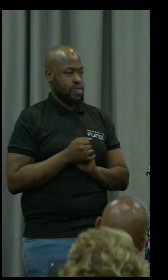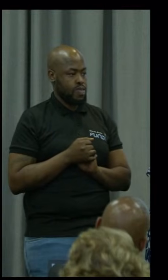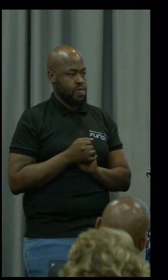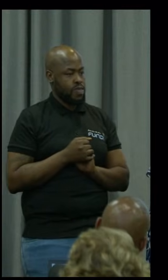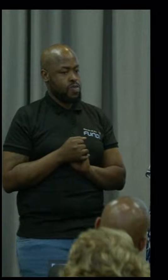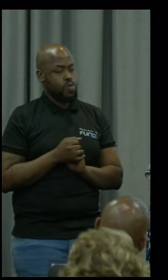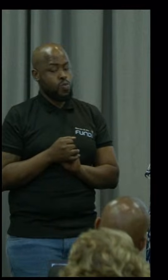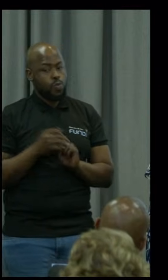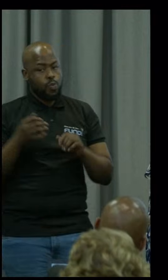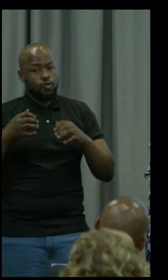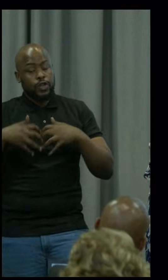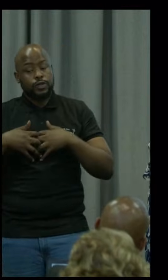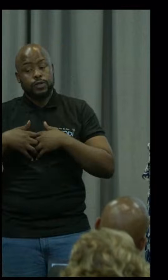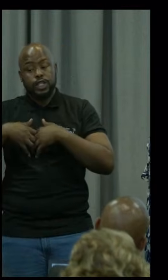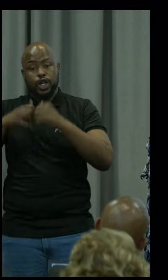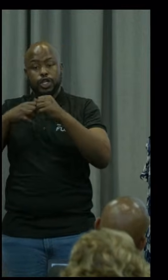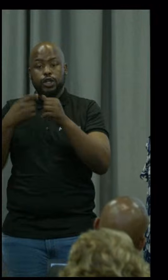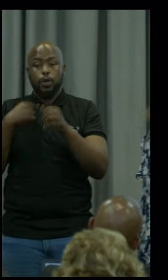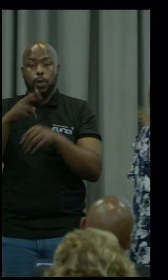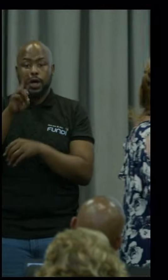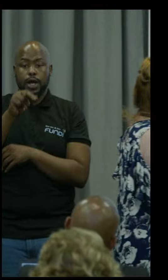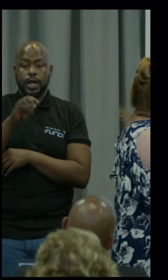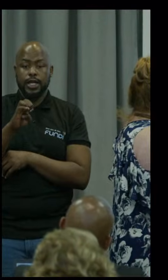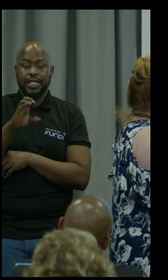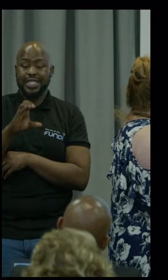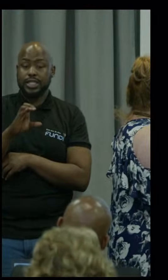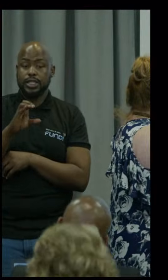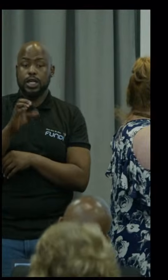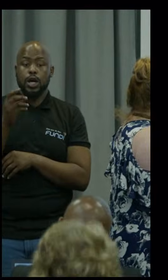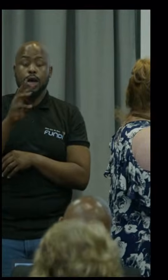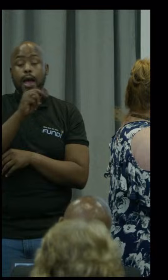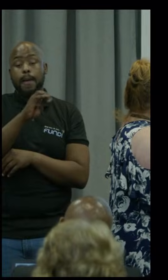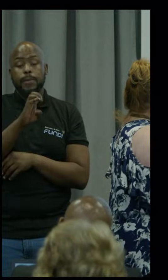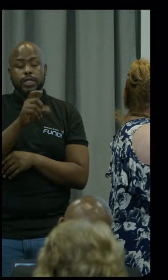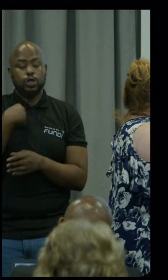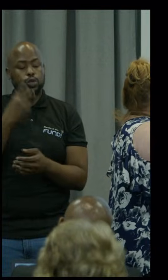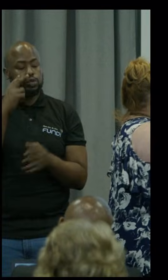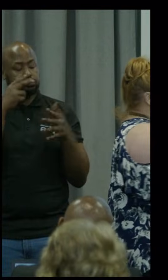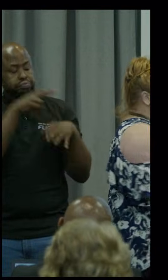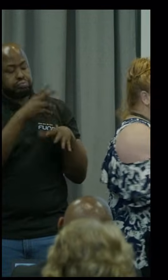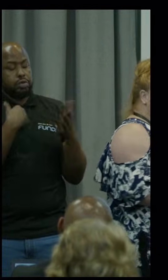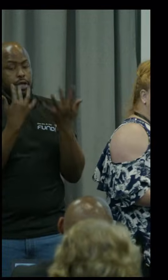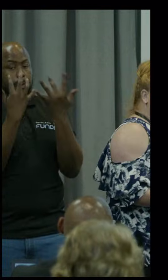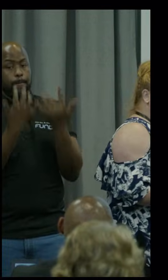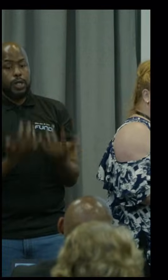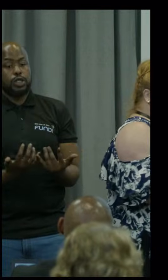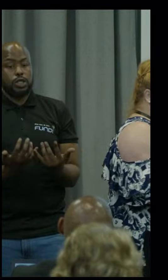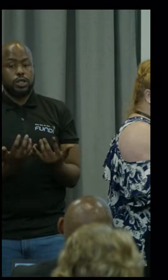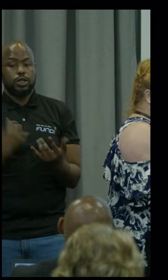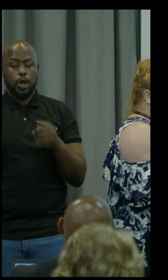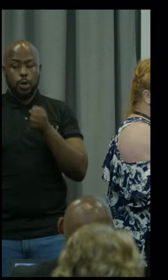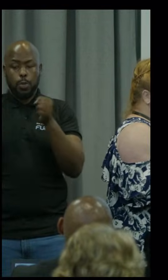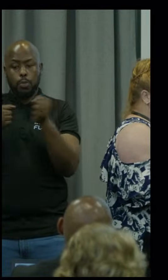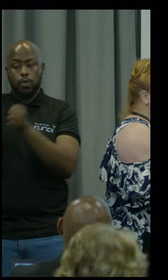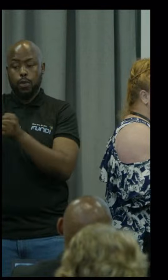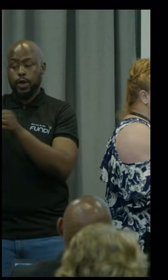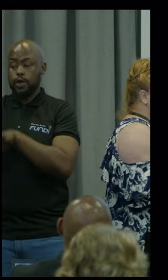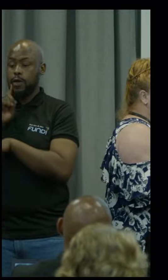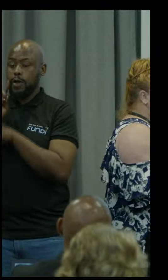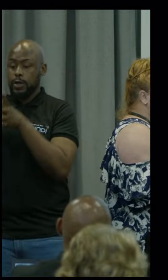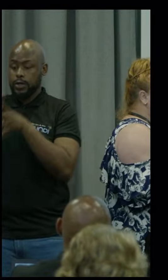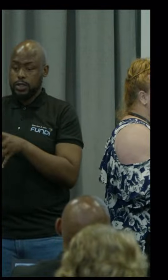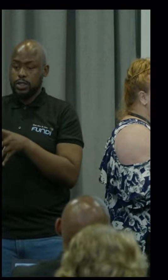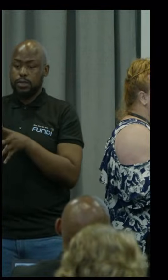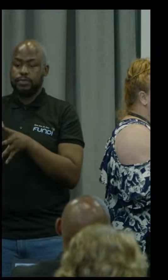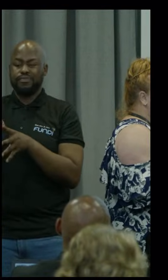our post baskets, our MECs take into account, like I said, the budget, employment security of educators. You know,